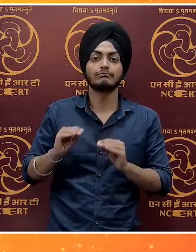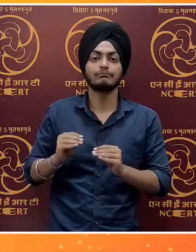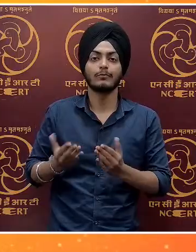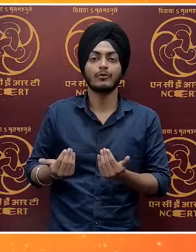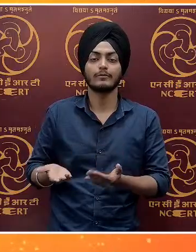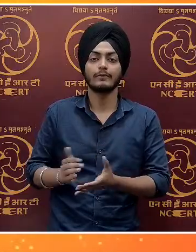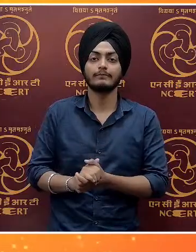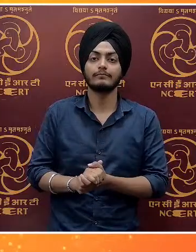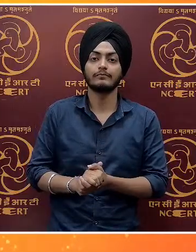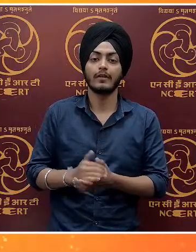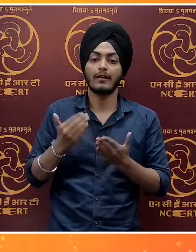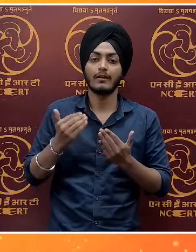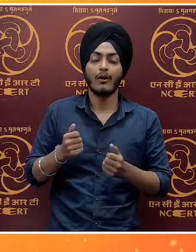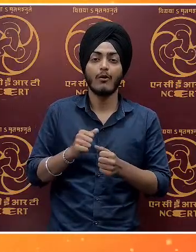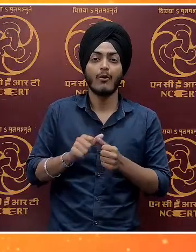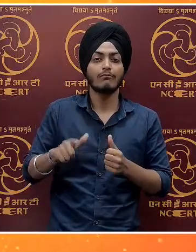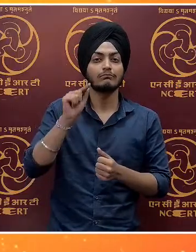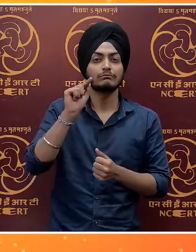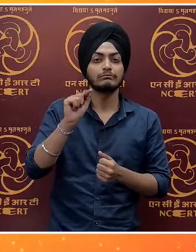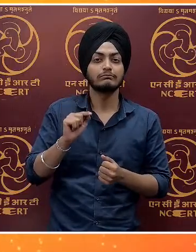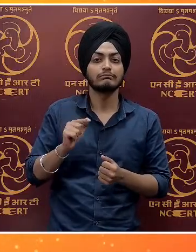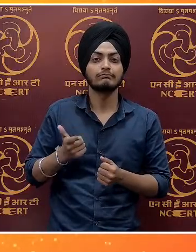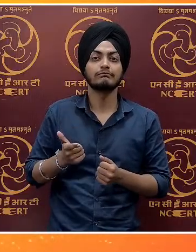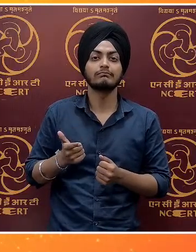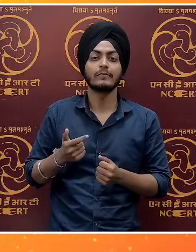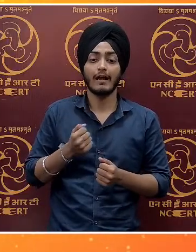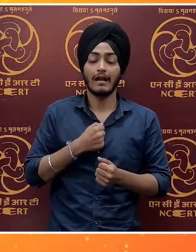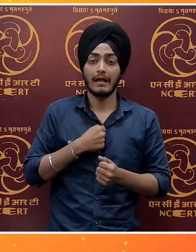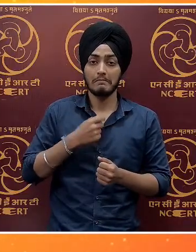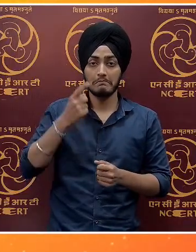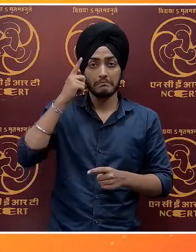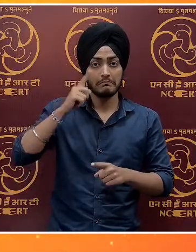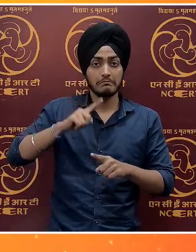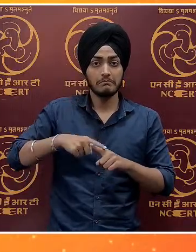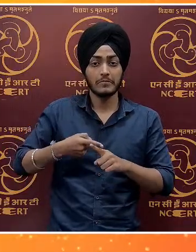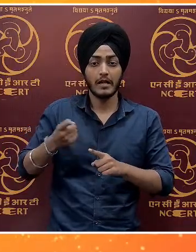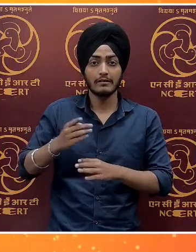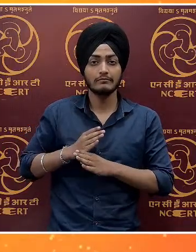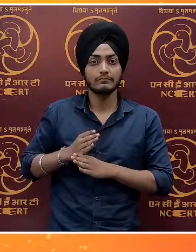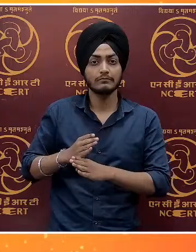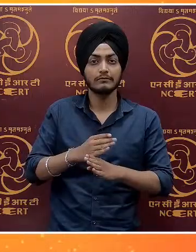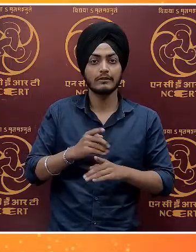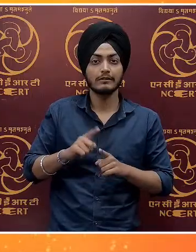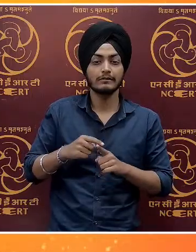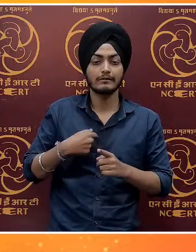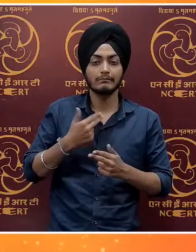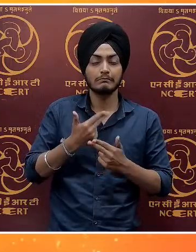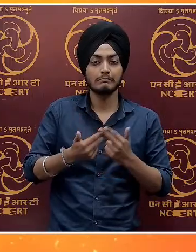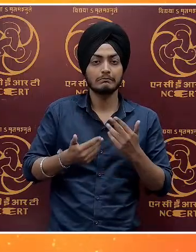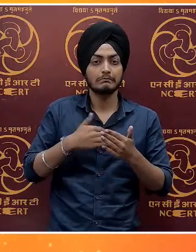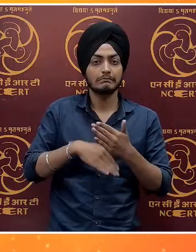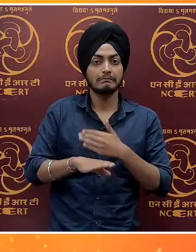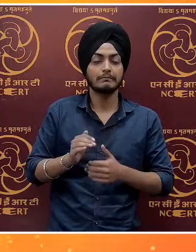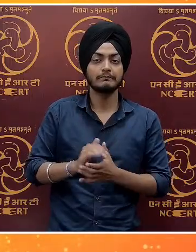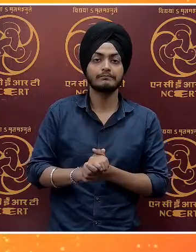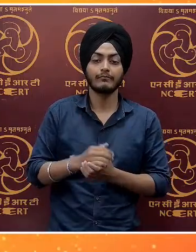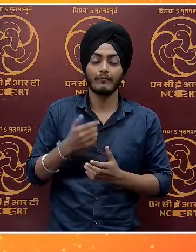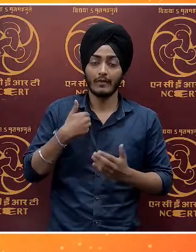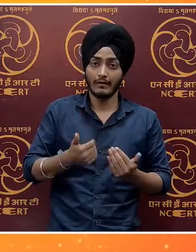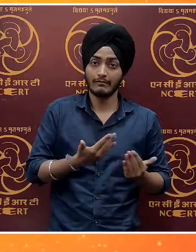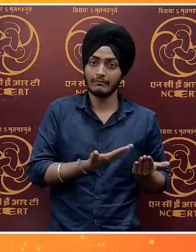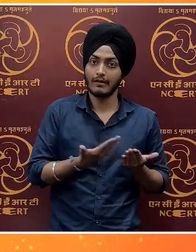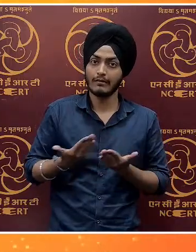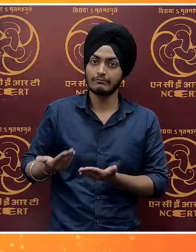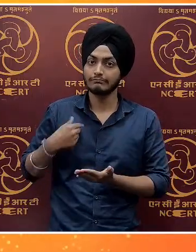for everything in detail, we have our expert who will share her insights with us. So, let me welcome Miss